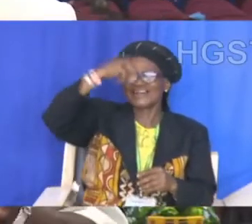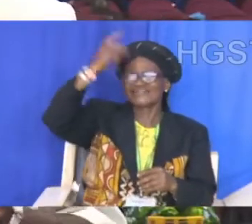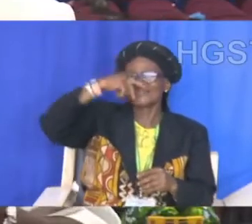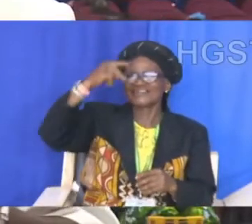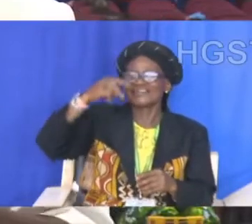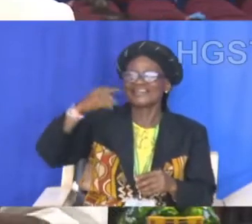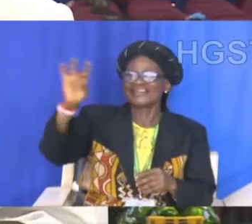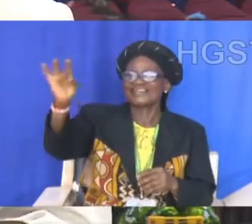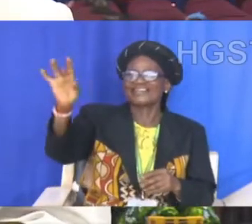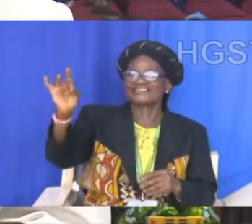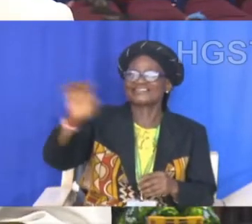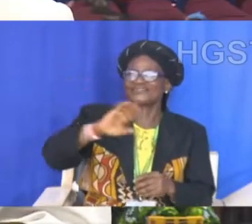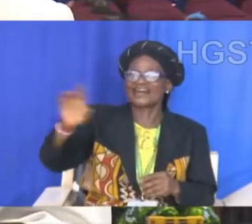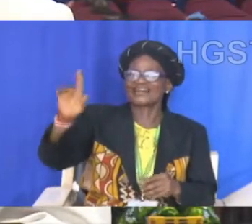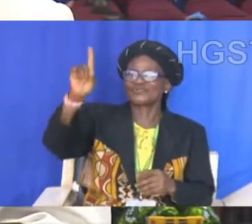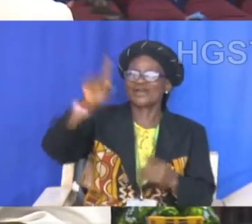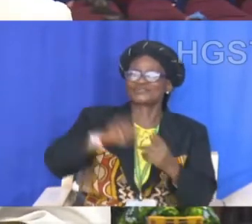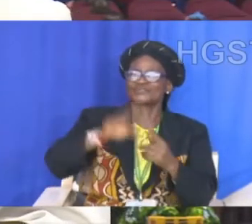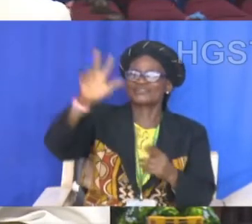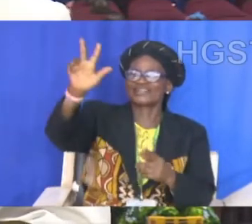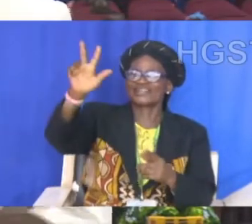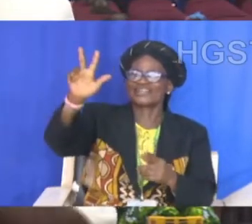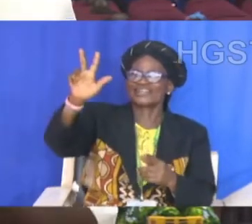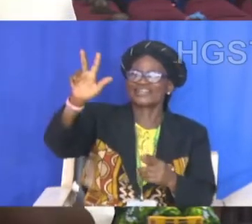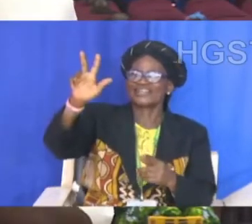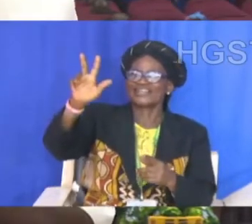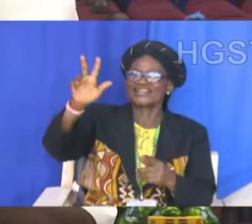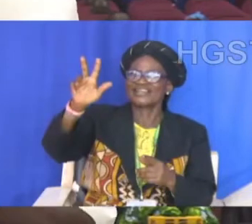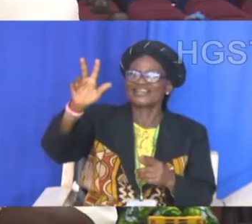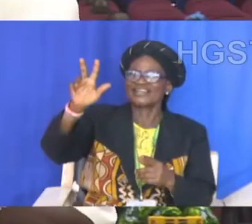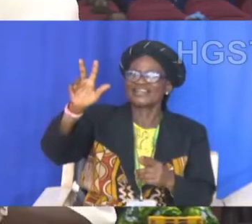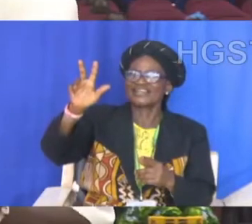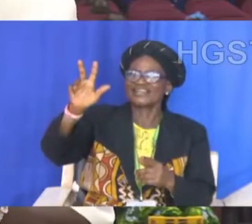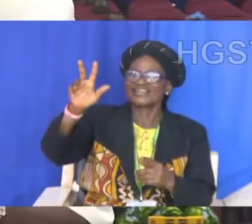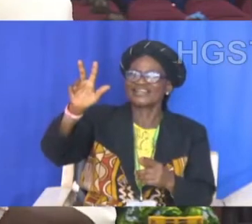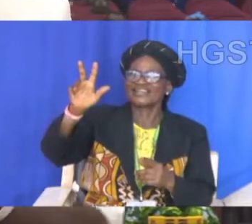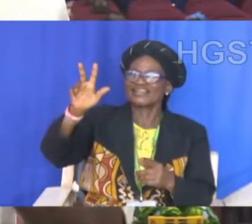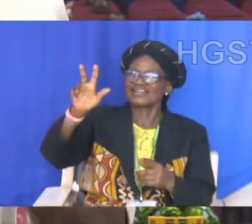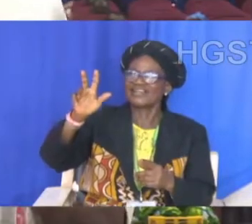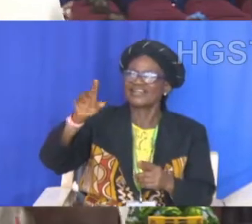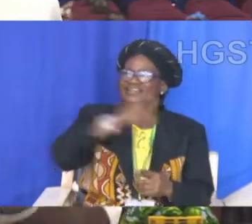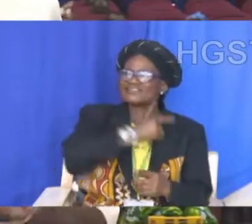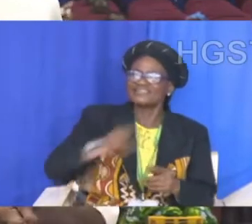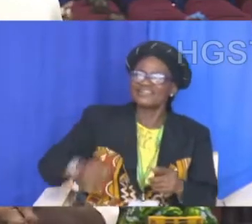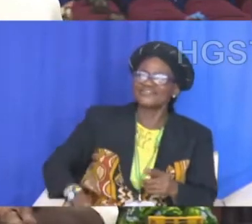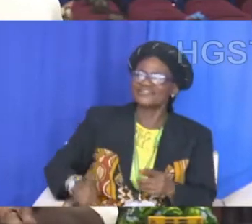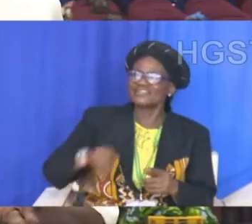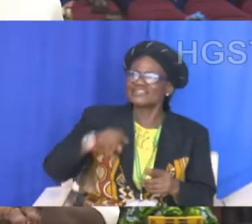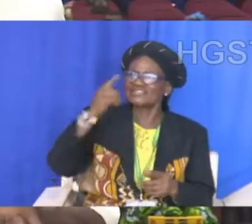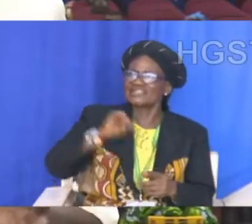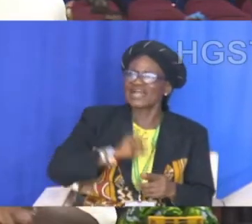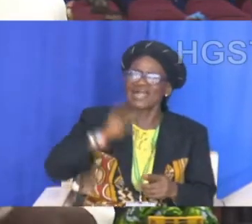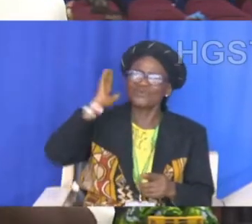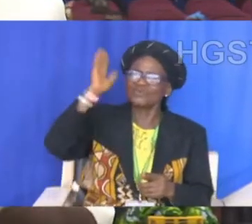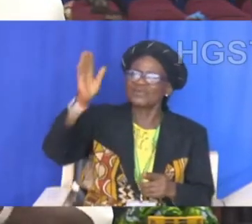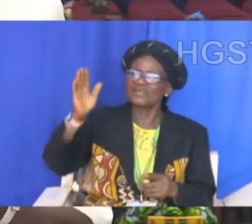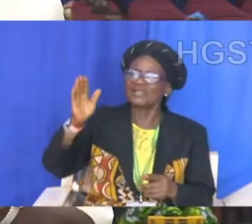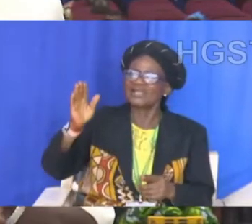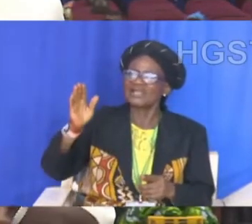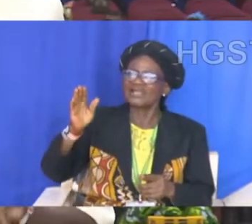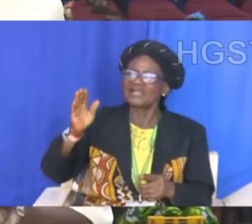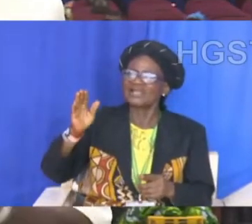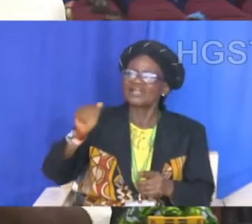Psalm 18 from verse 1 to 3. David said, I will love thee, my